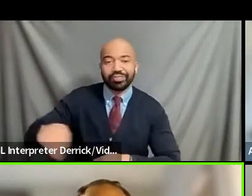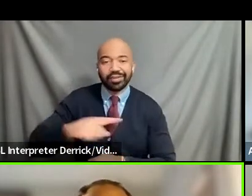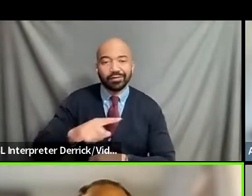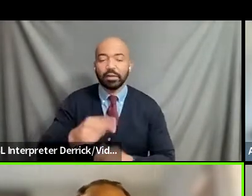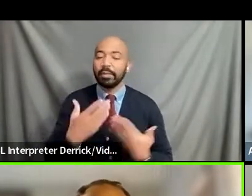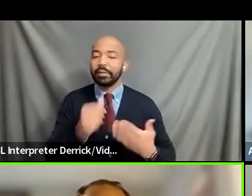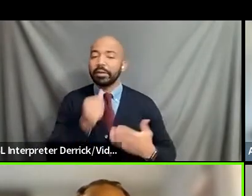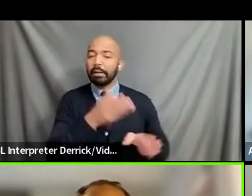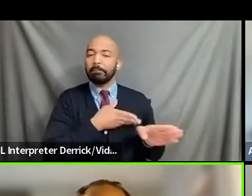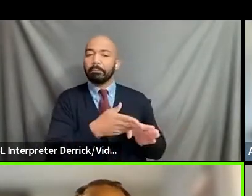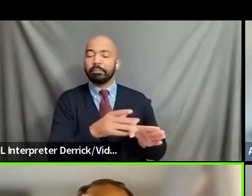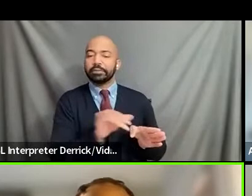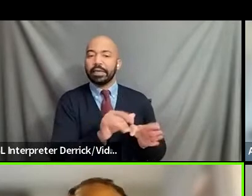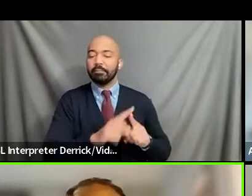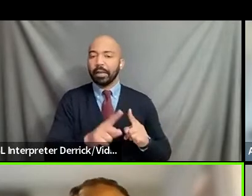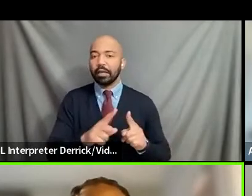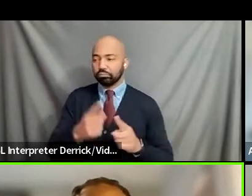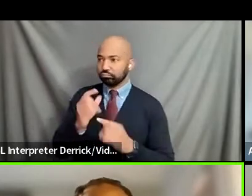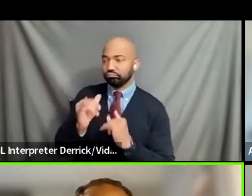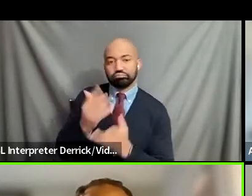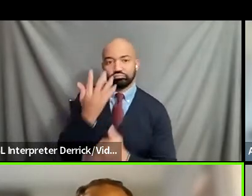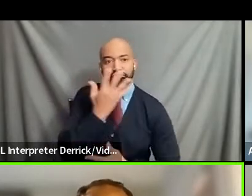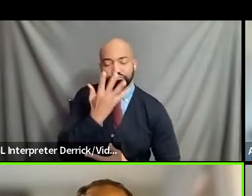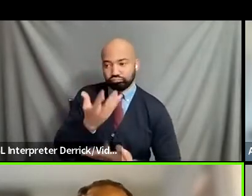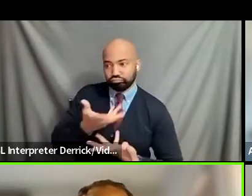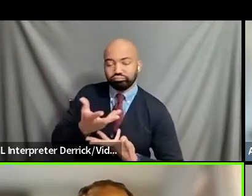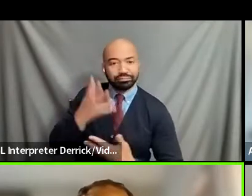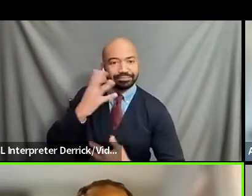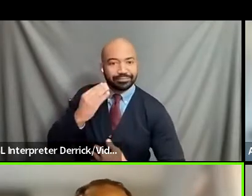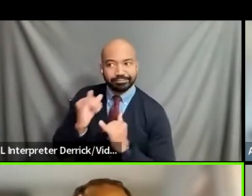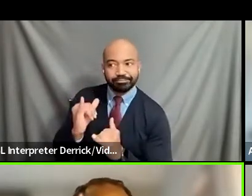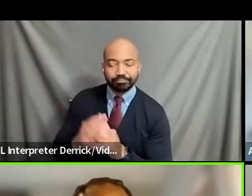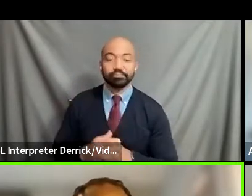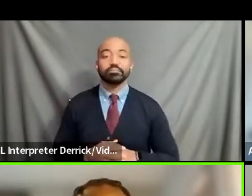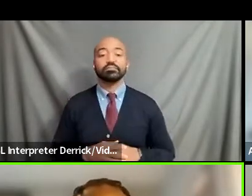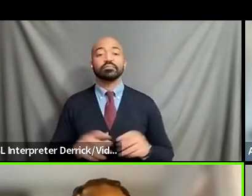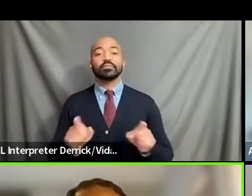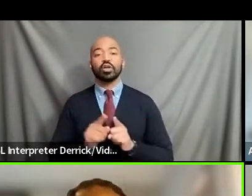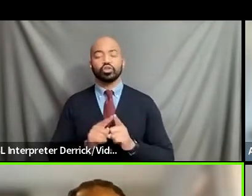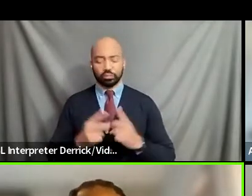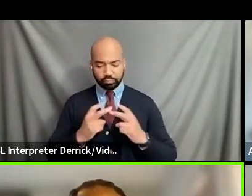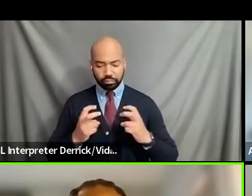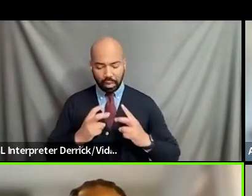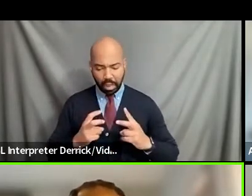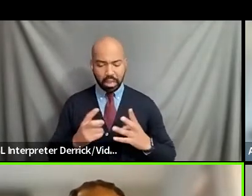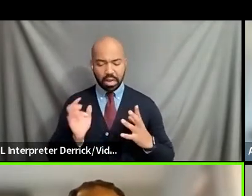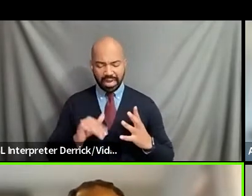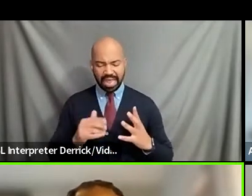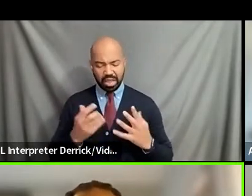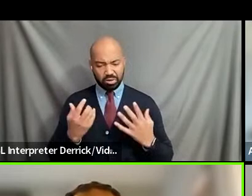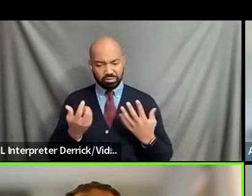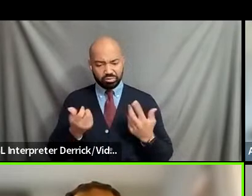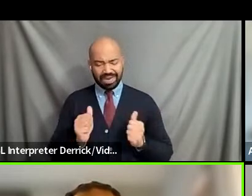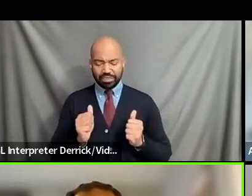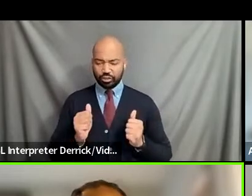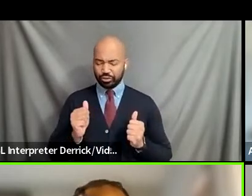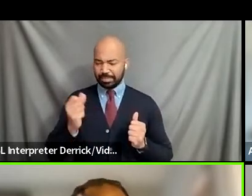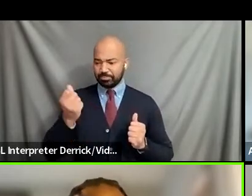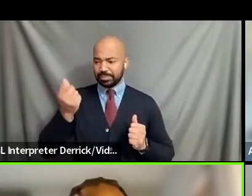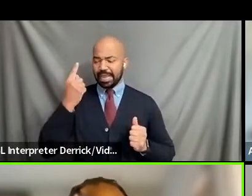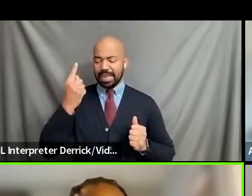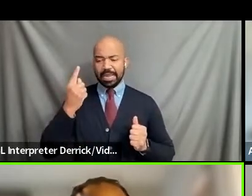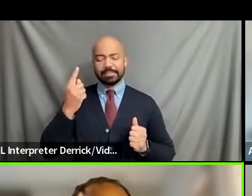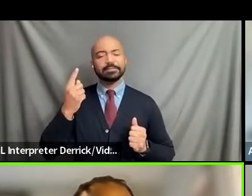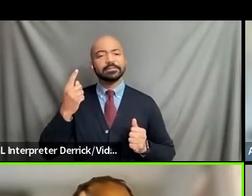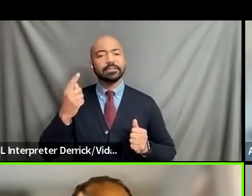I find myself reflecting on a lot is trying to get rid of that idea that just because I'm Black